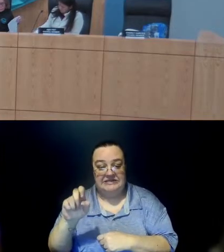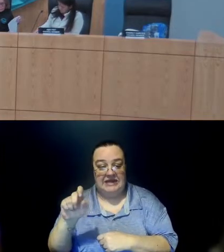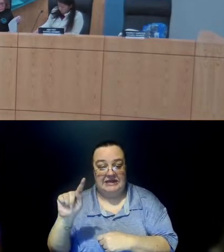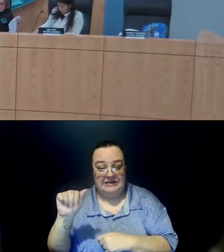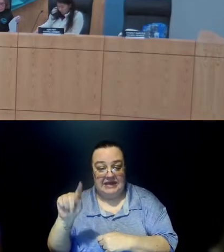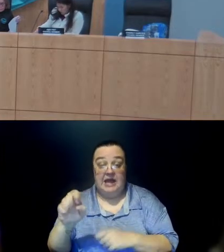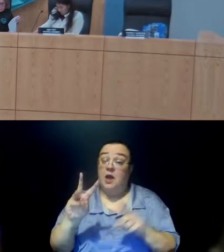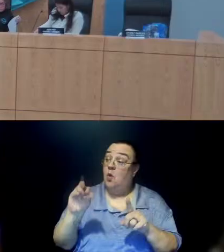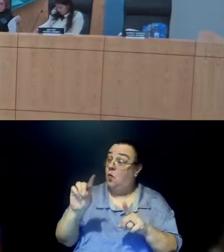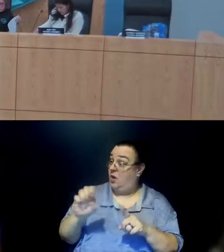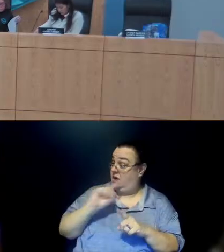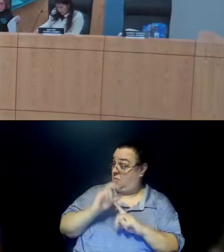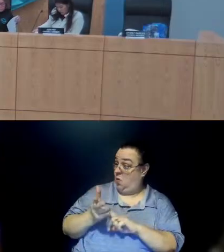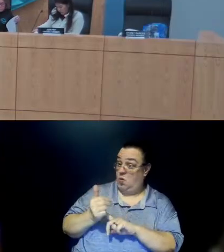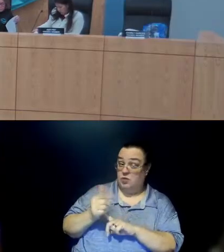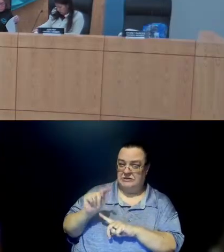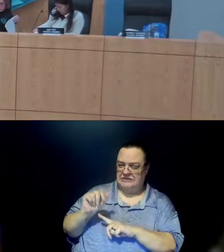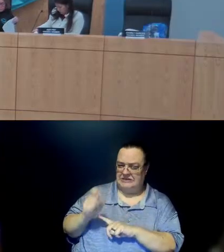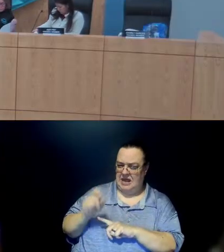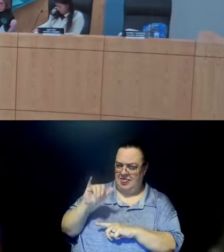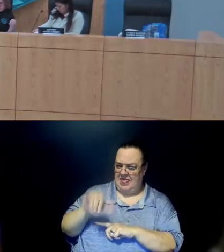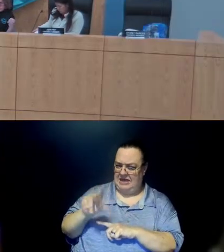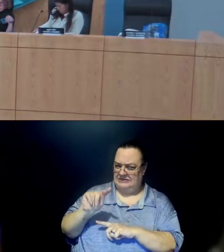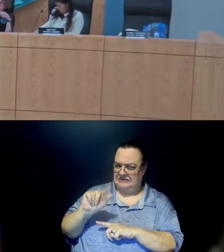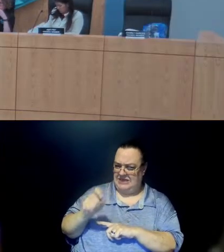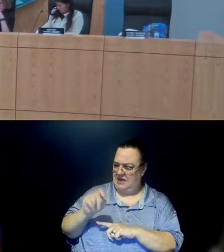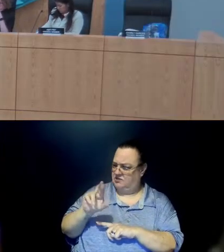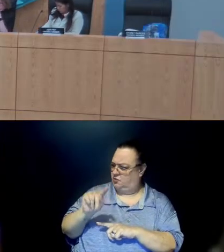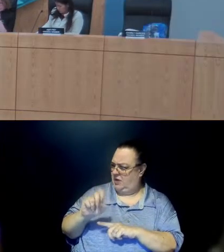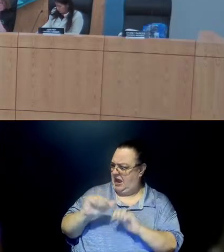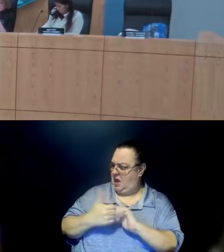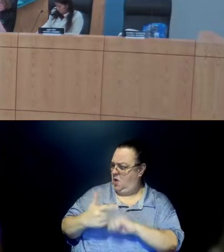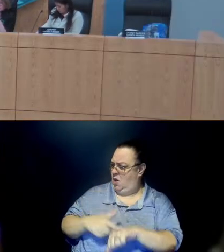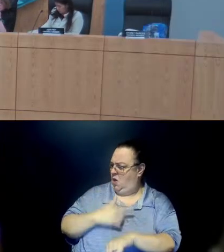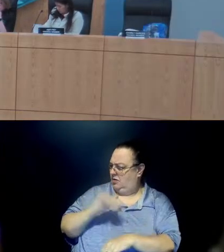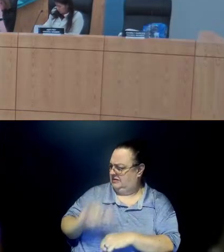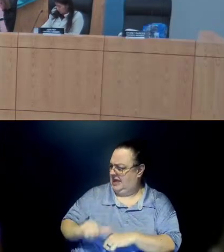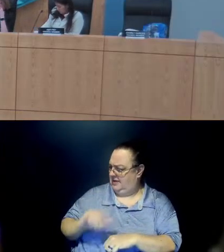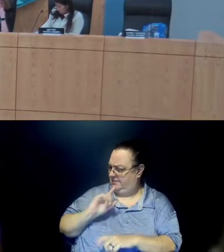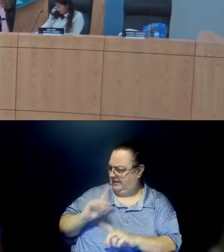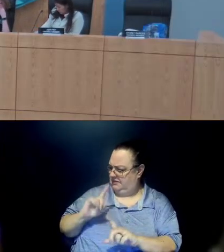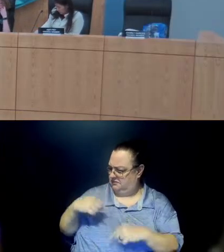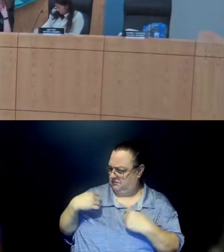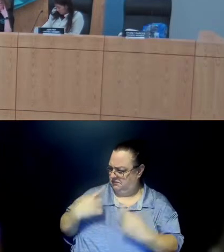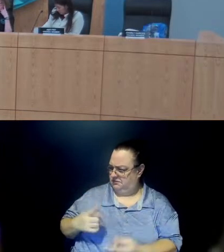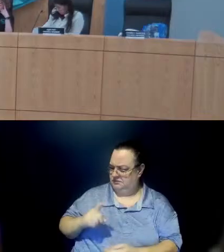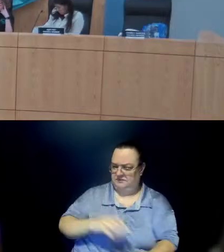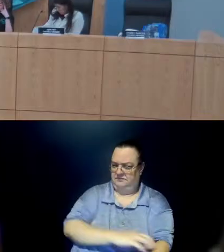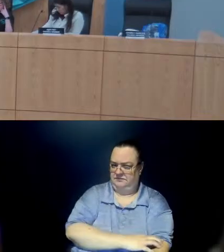same for the last, that tax rate? How long has that been going? Is it the